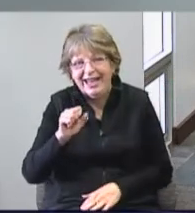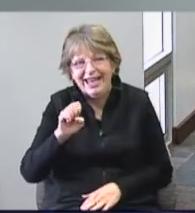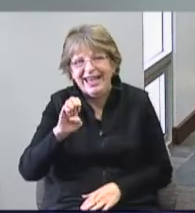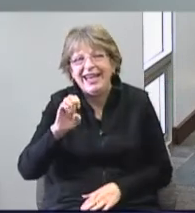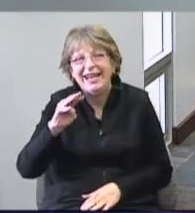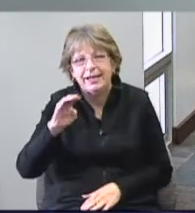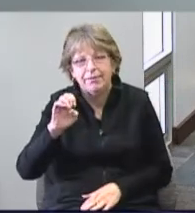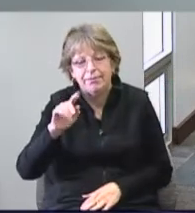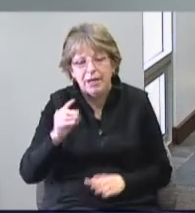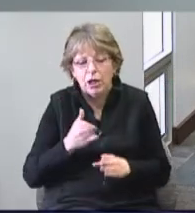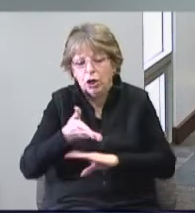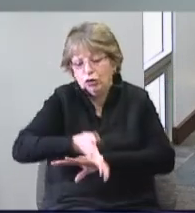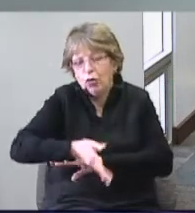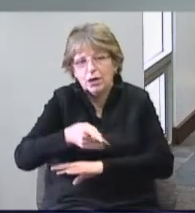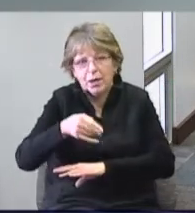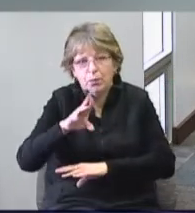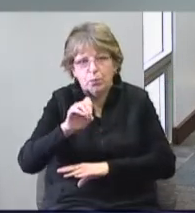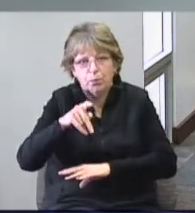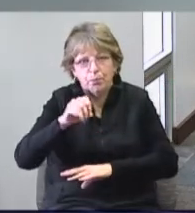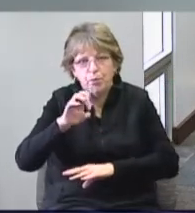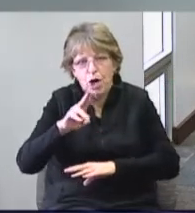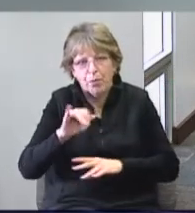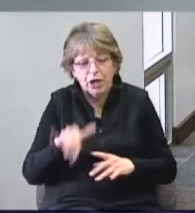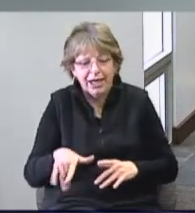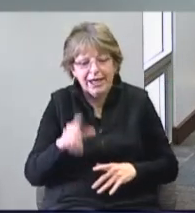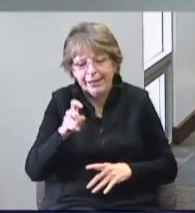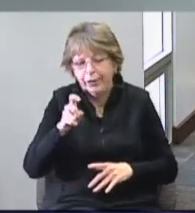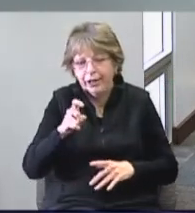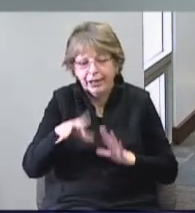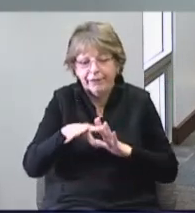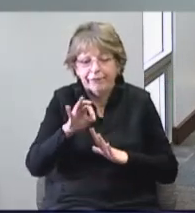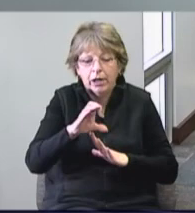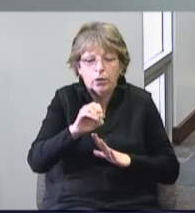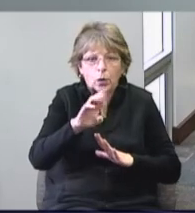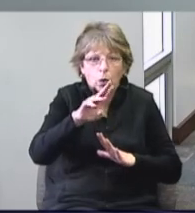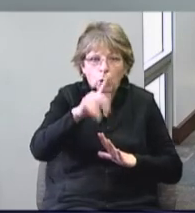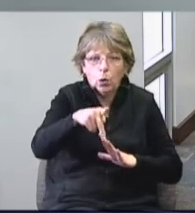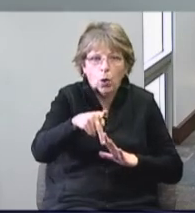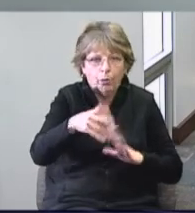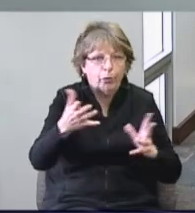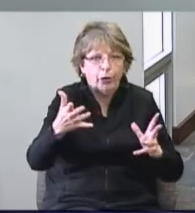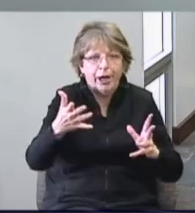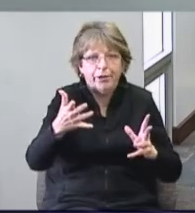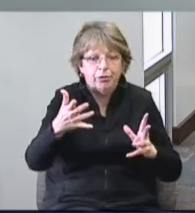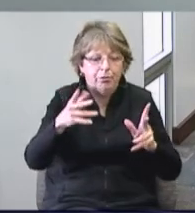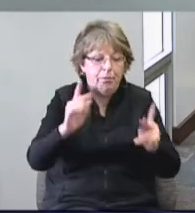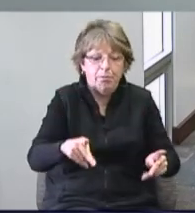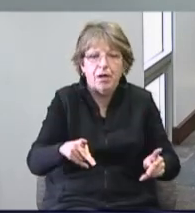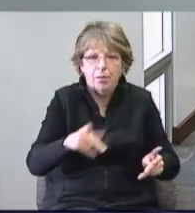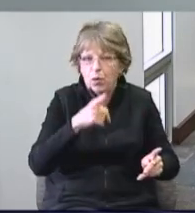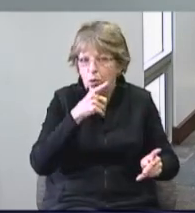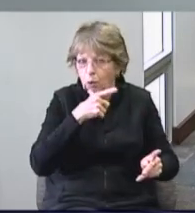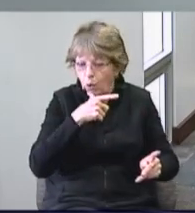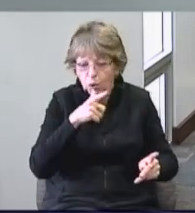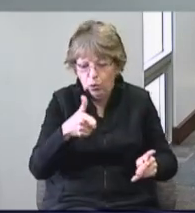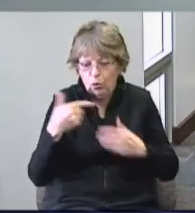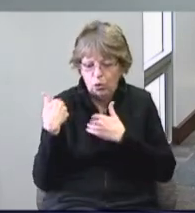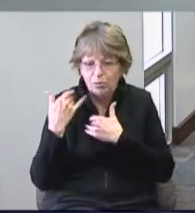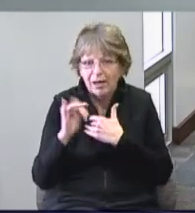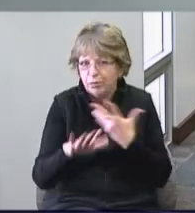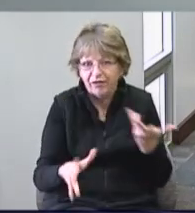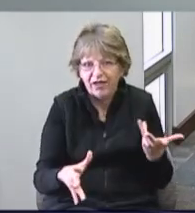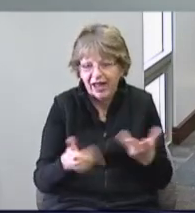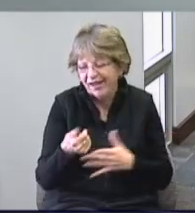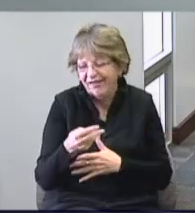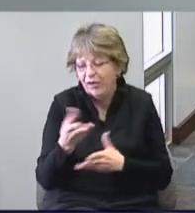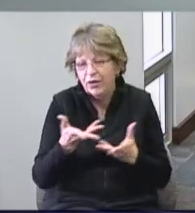that you got to go through a corporate chain somewhere that doesn't happen just overnight, kind of thing, and a few things there, and